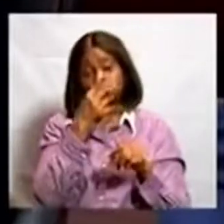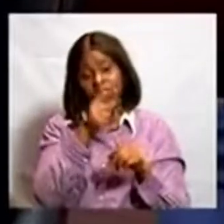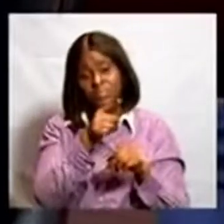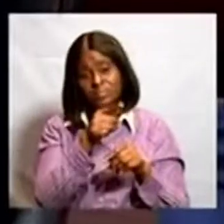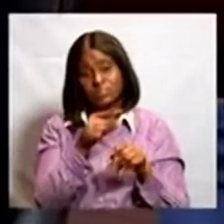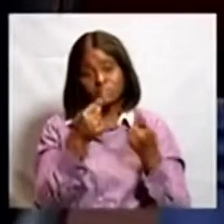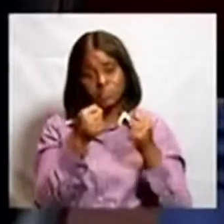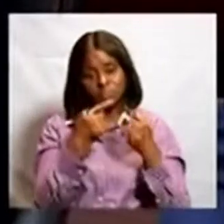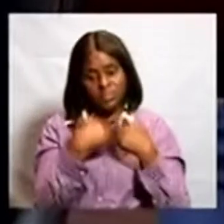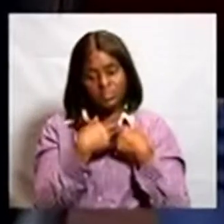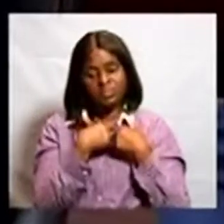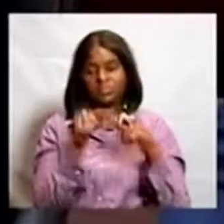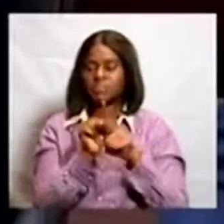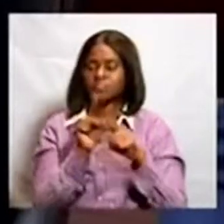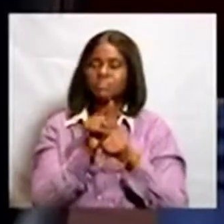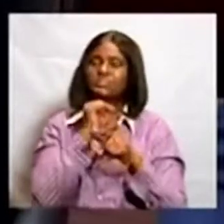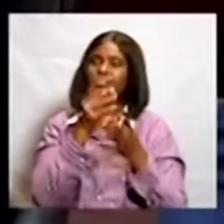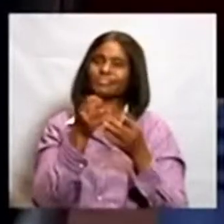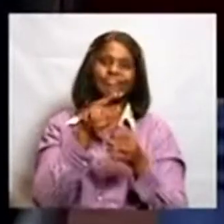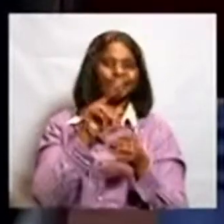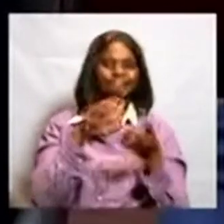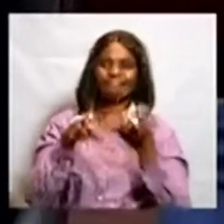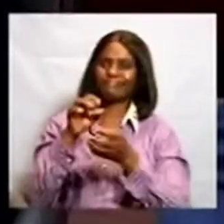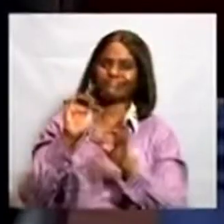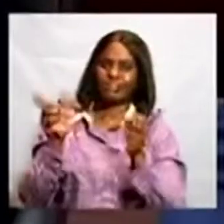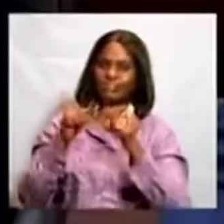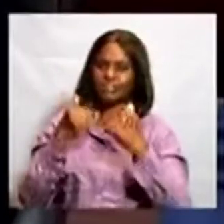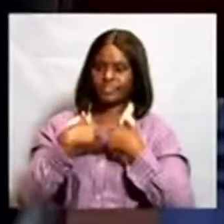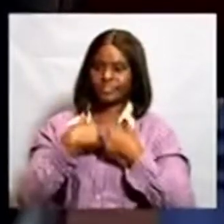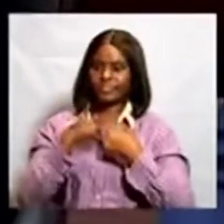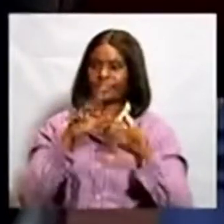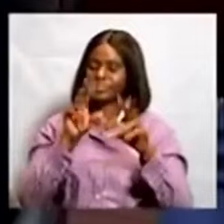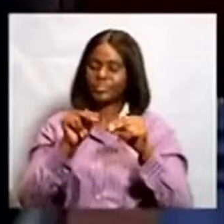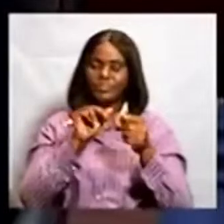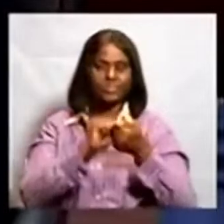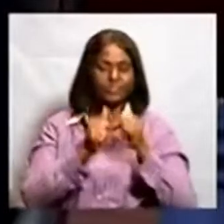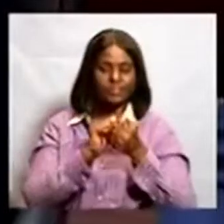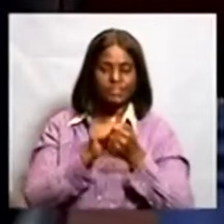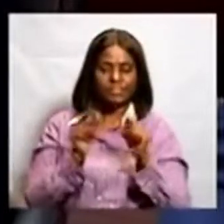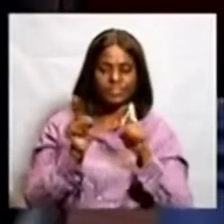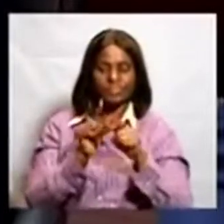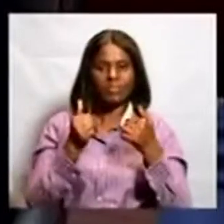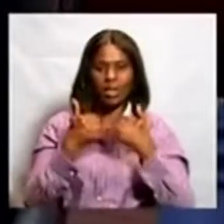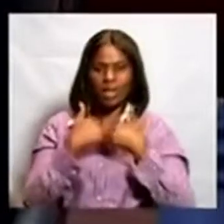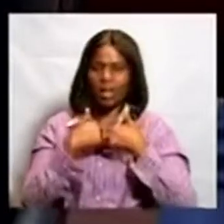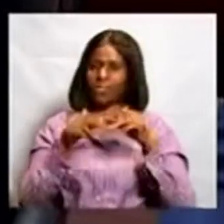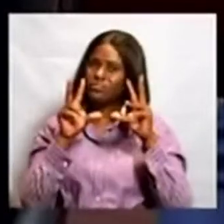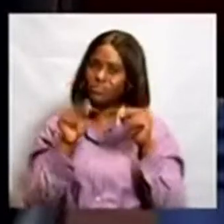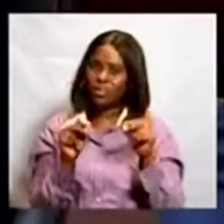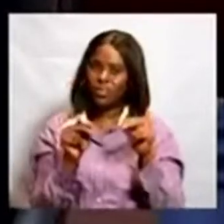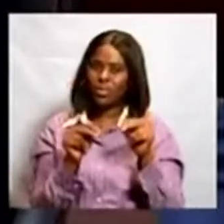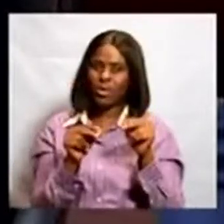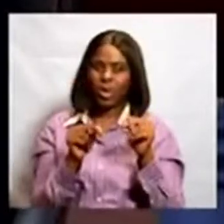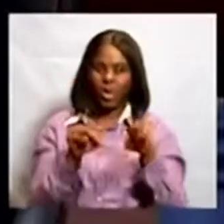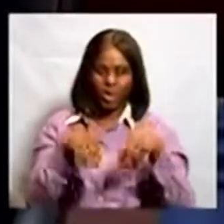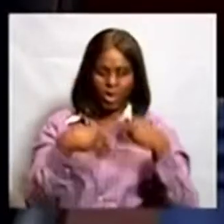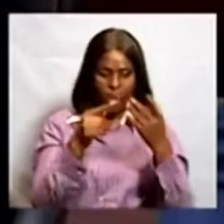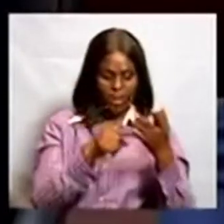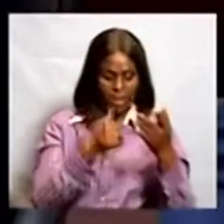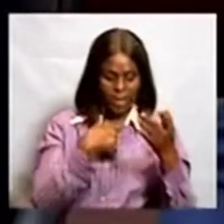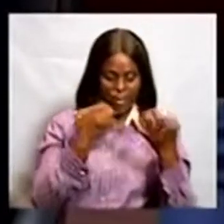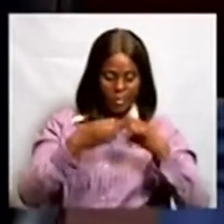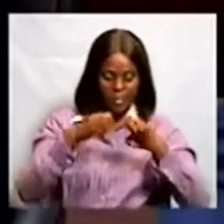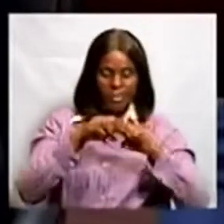to comply, you don't want to comply, even when there's no impediment. So there's no provision. Even